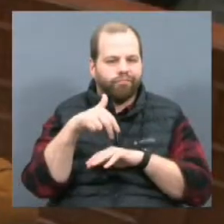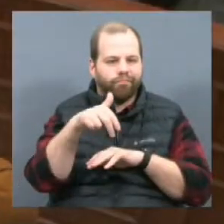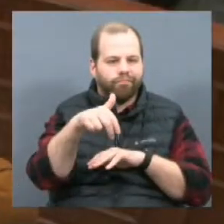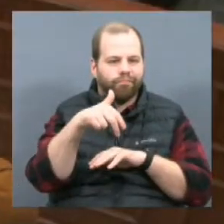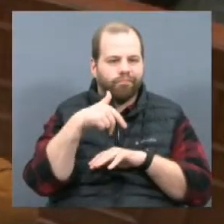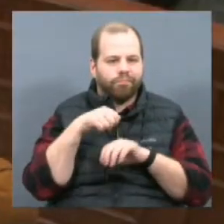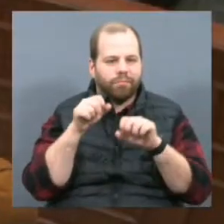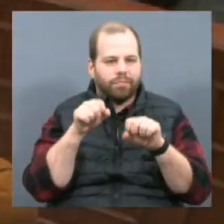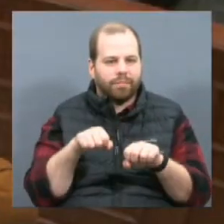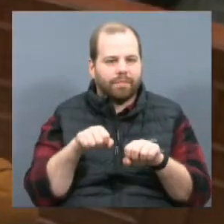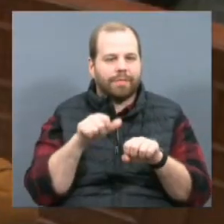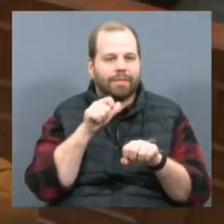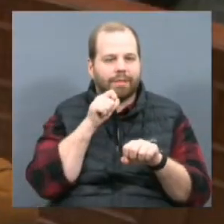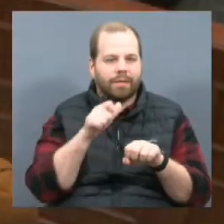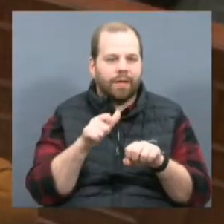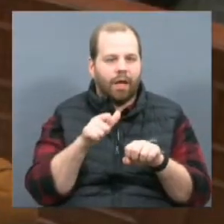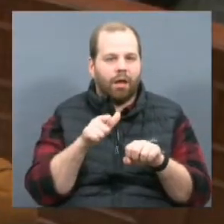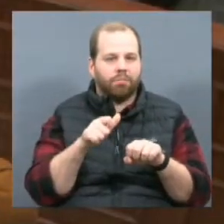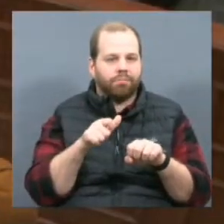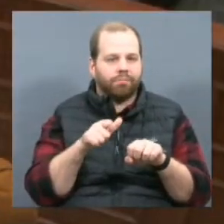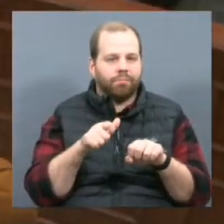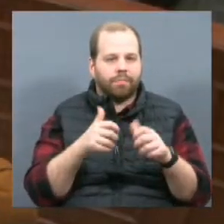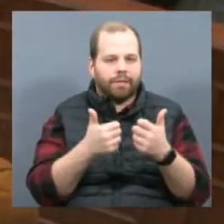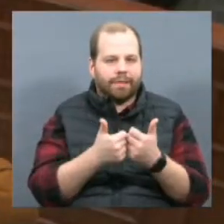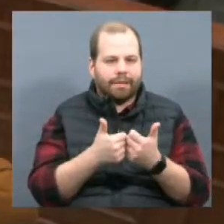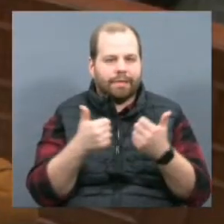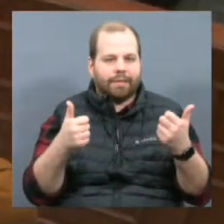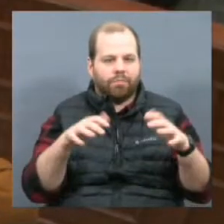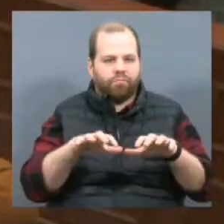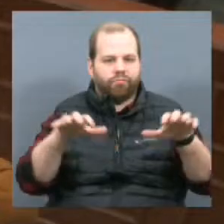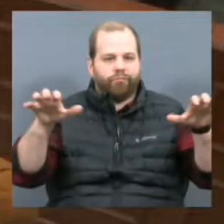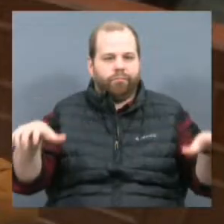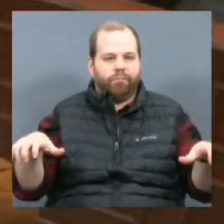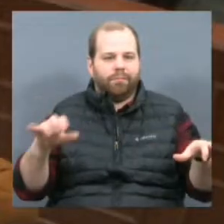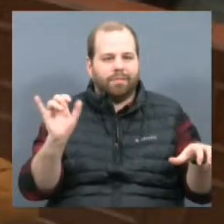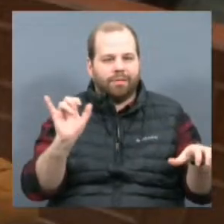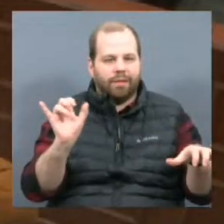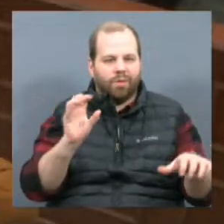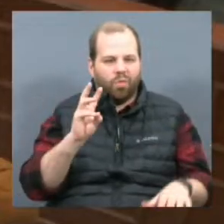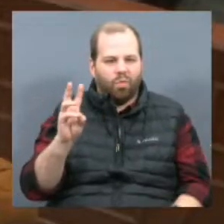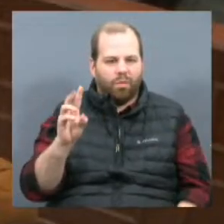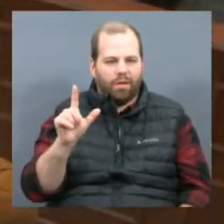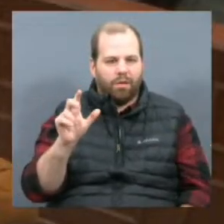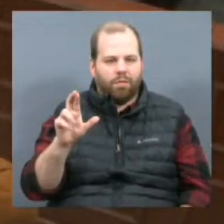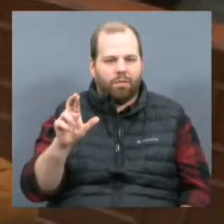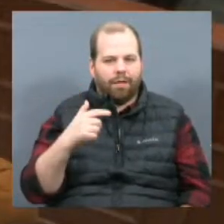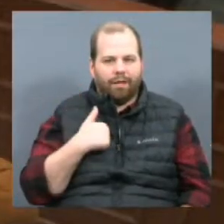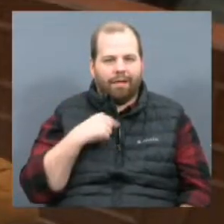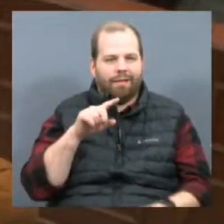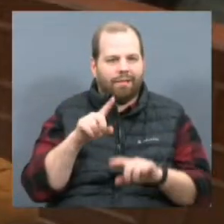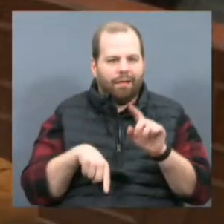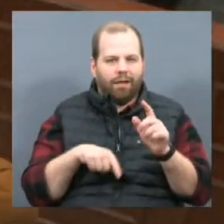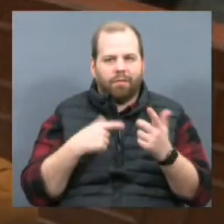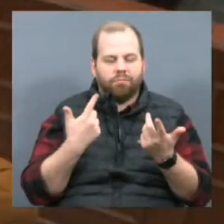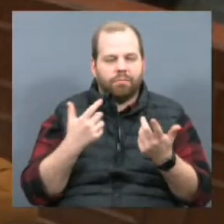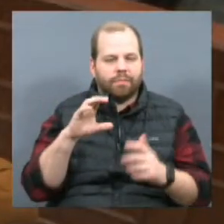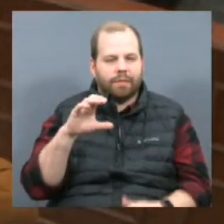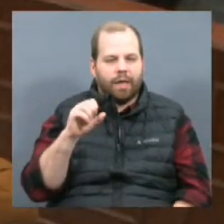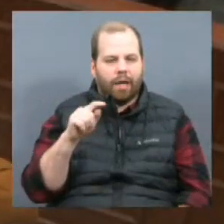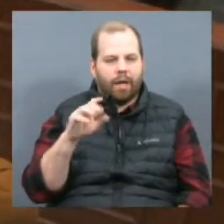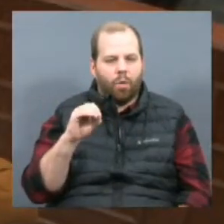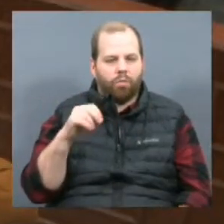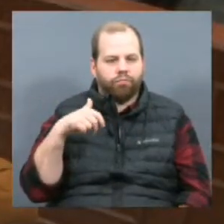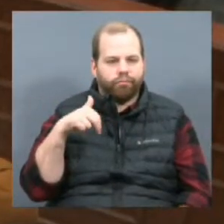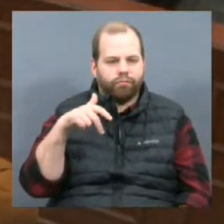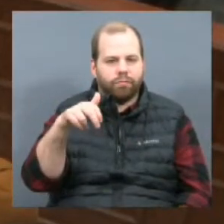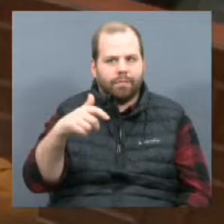They're not separated in giant blocks the way we are in West Little Rock, right? I can't walk to Costco, not that I would want to. I certainly wouldn't